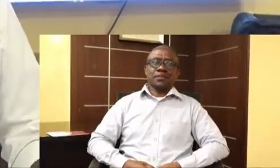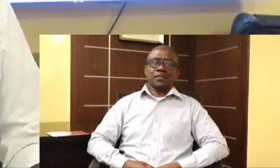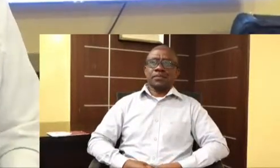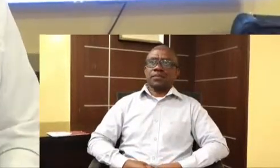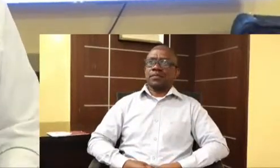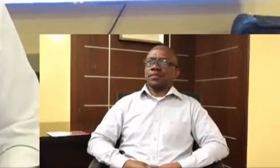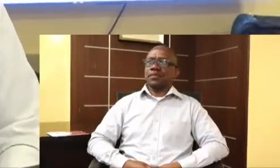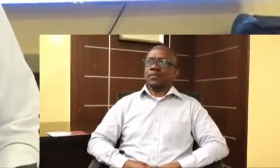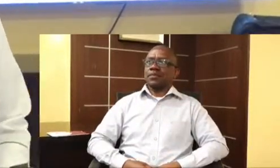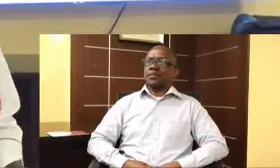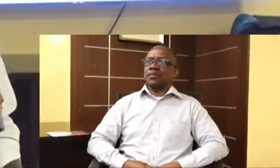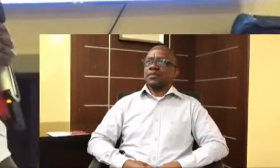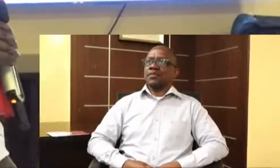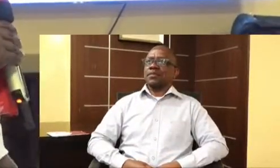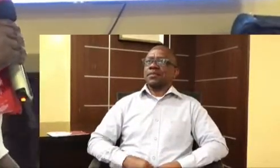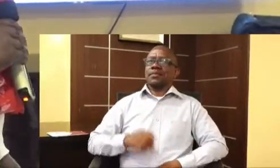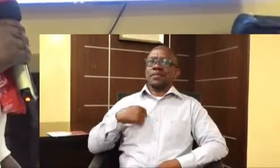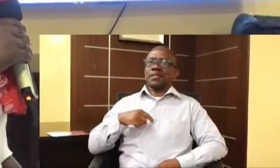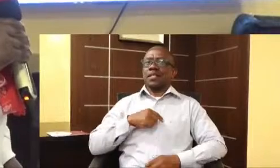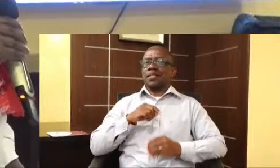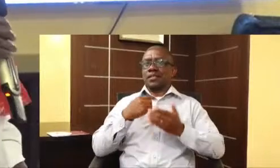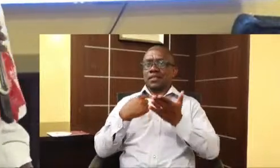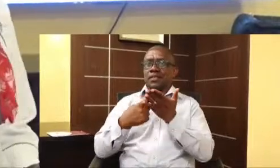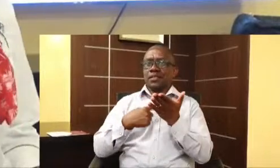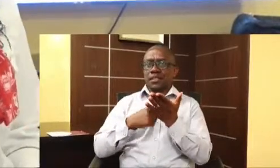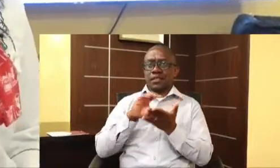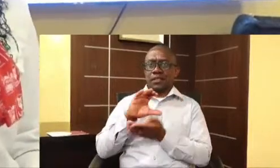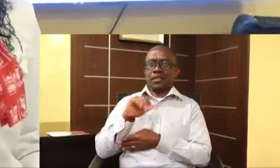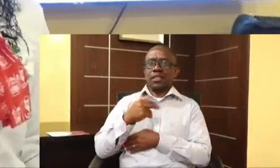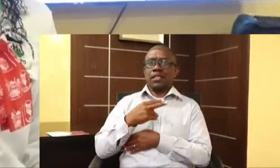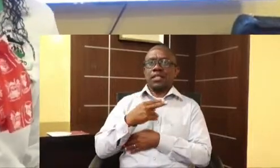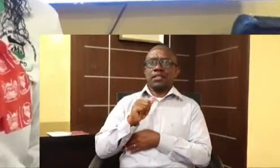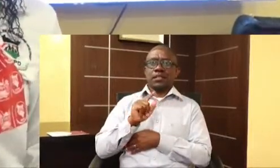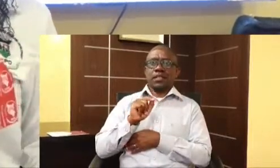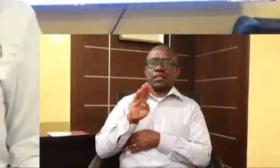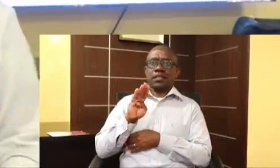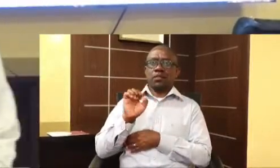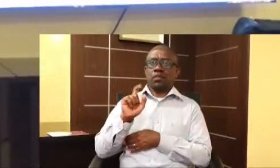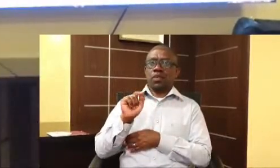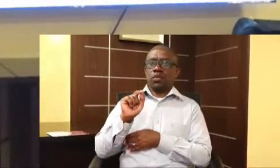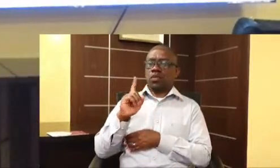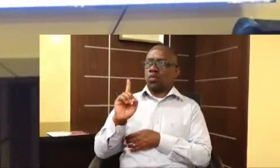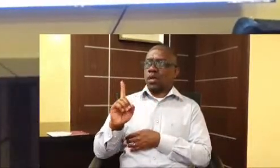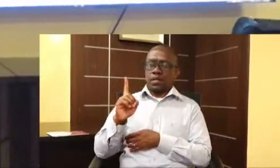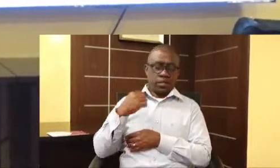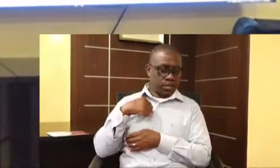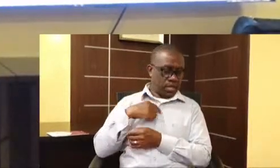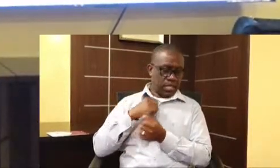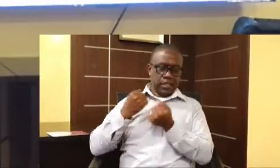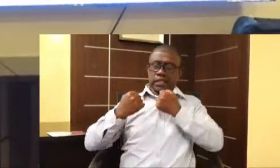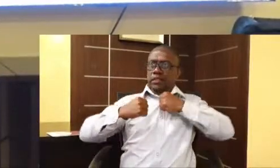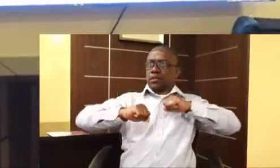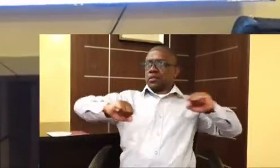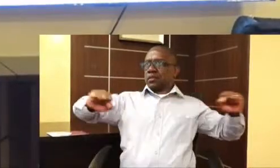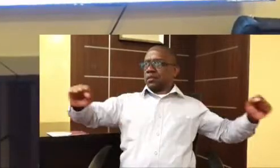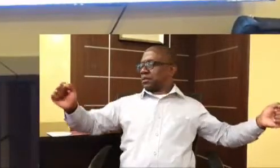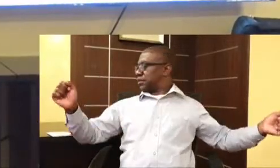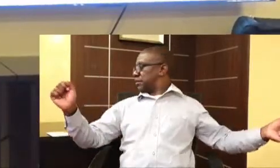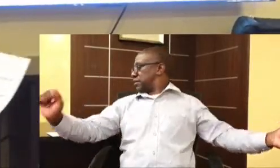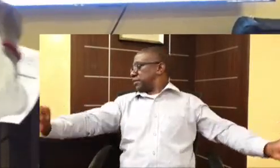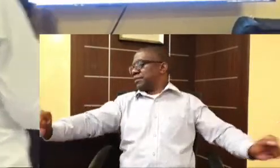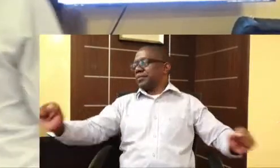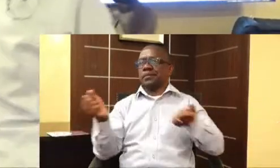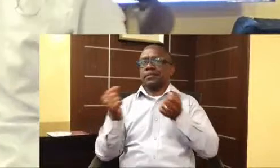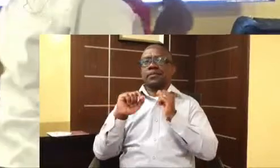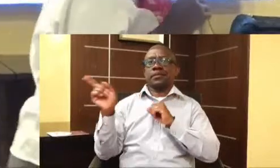As we go to chatbot moja, we are rising up. We stretch a little. Let's call the heavens. As